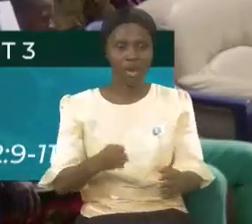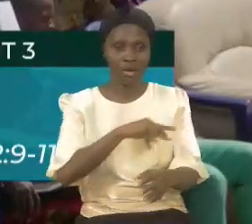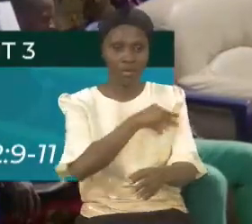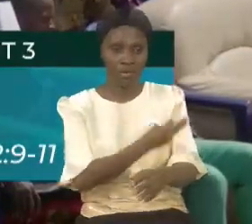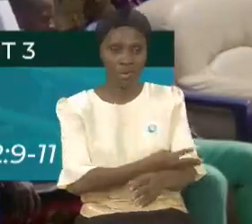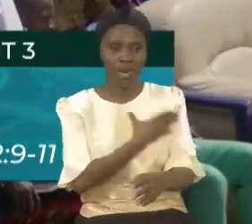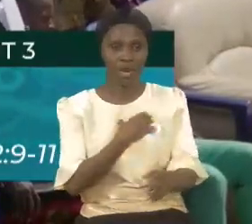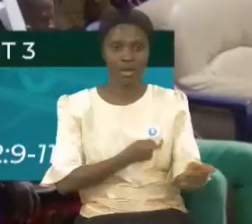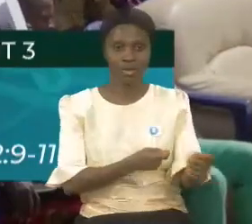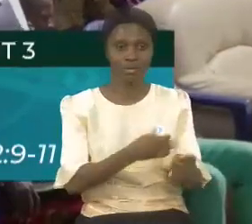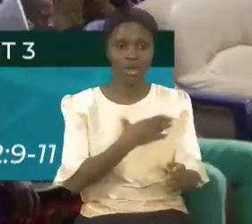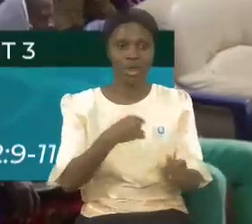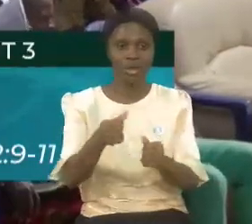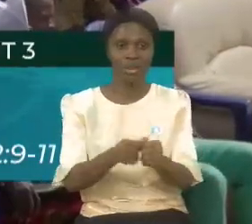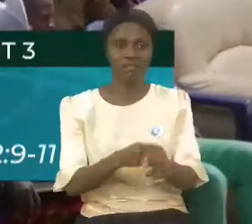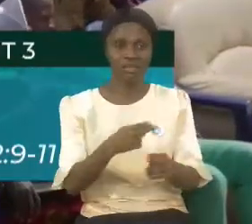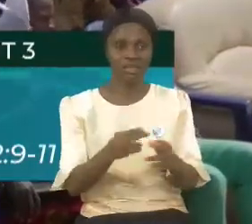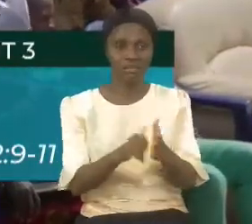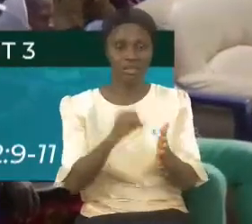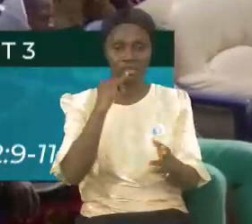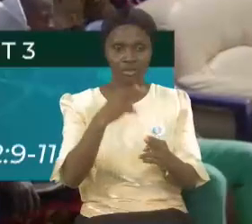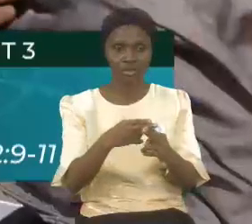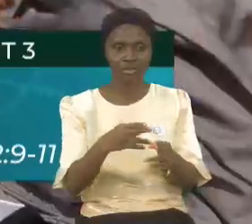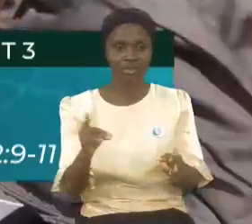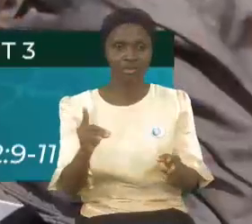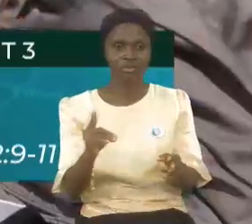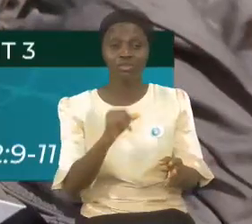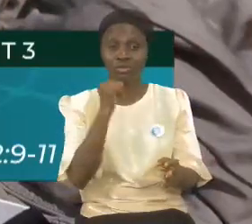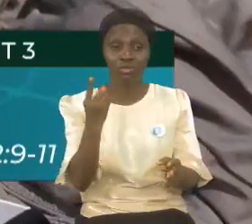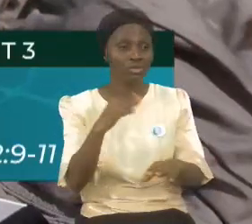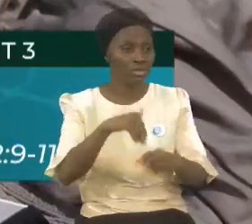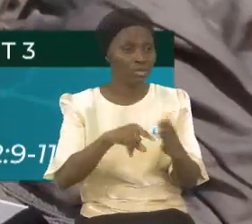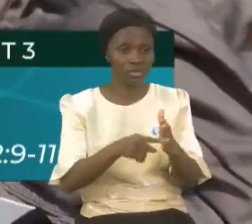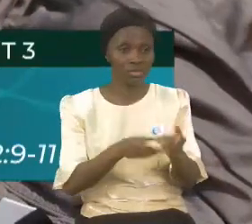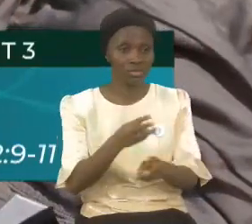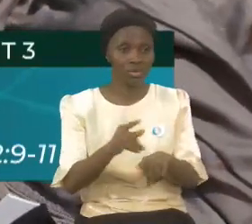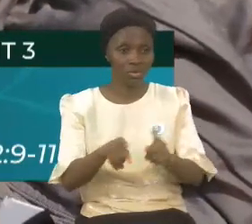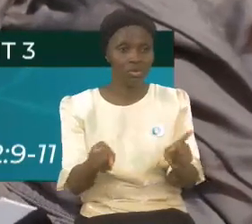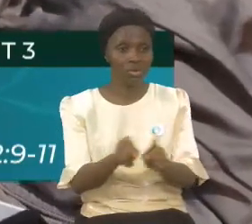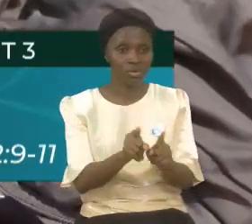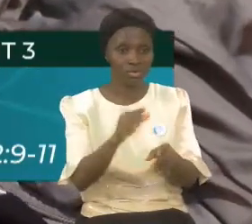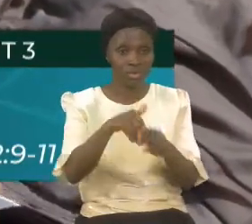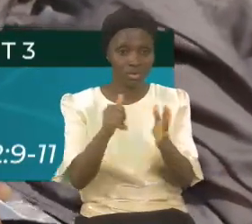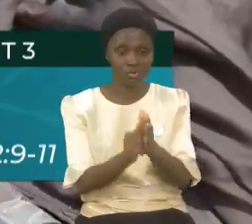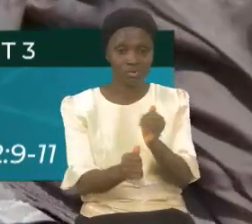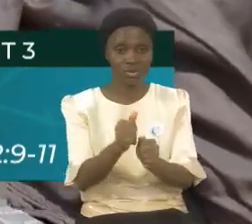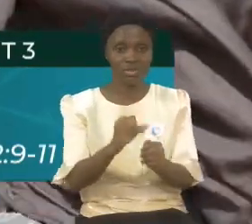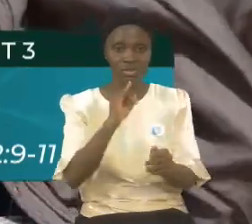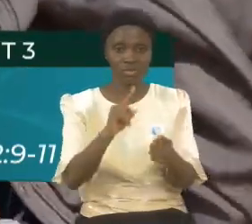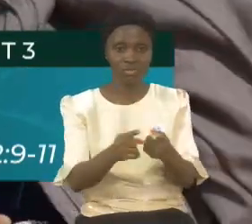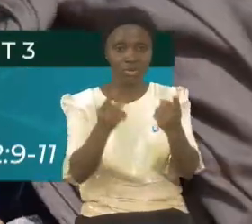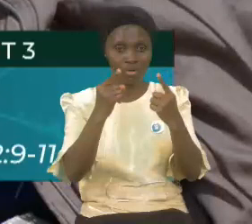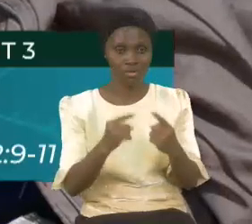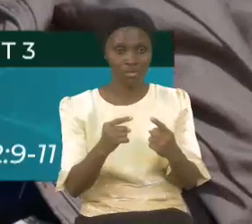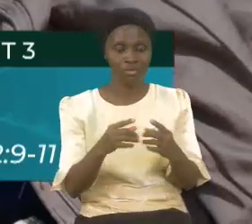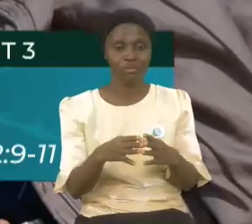every name that is named, not only in this world, but also in that which is to